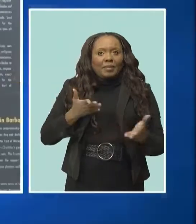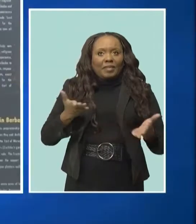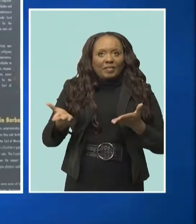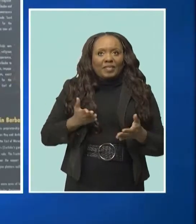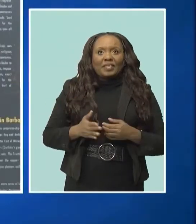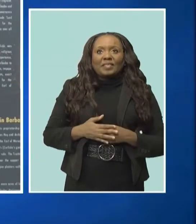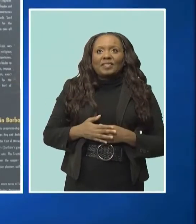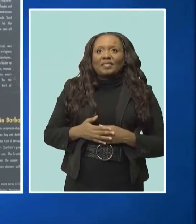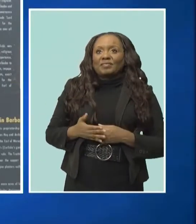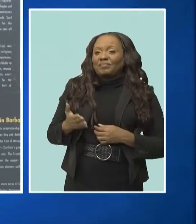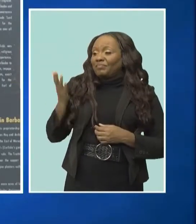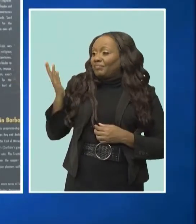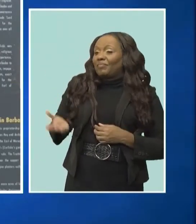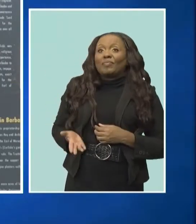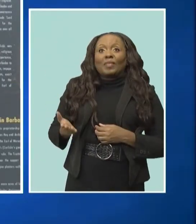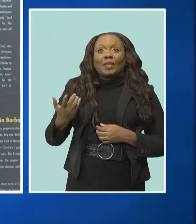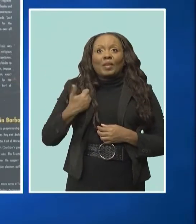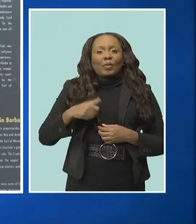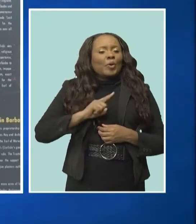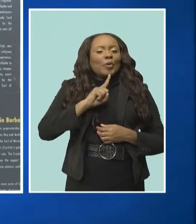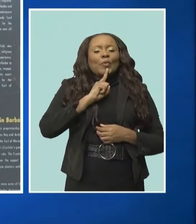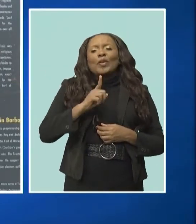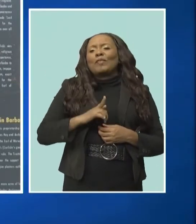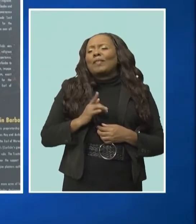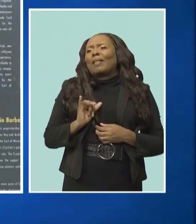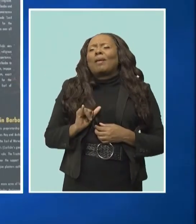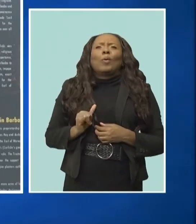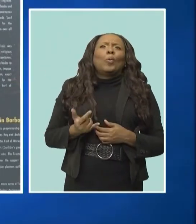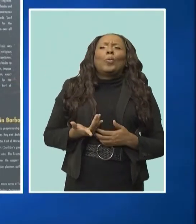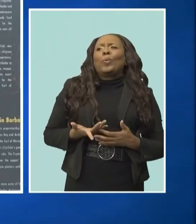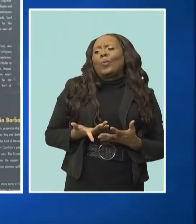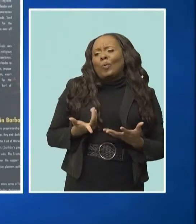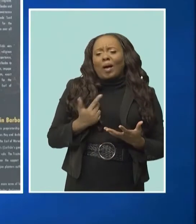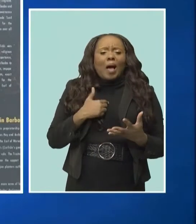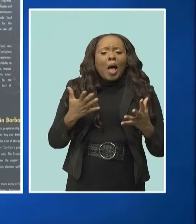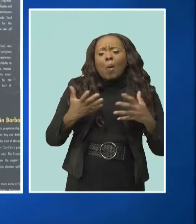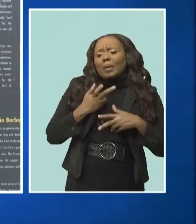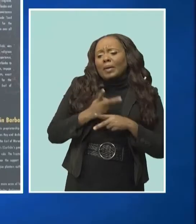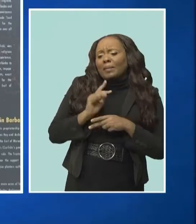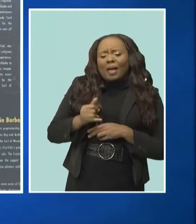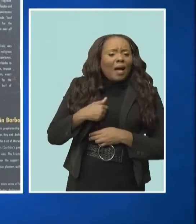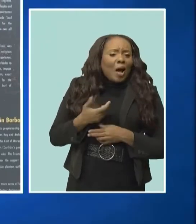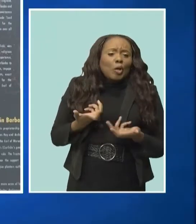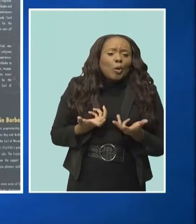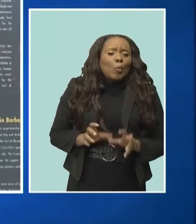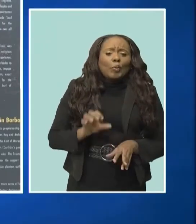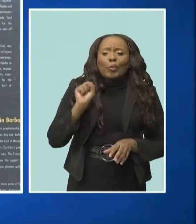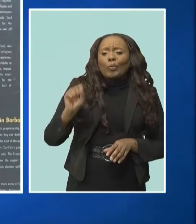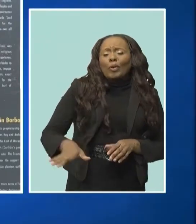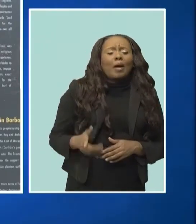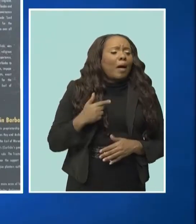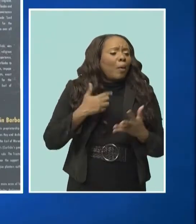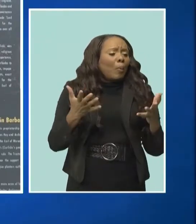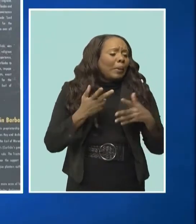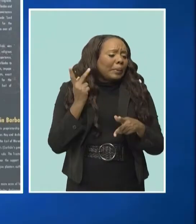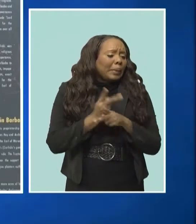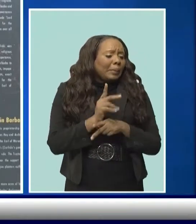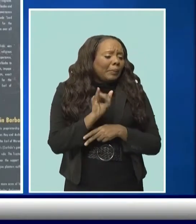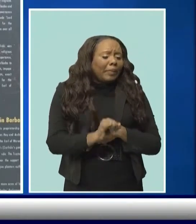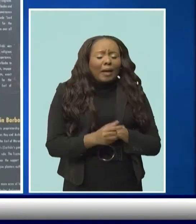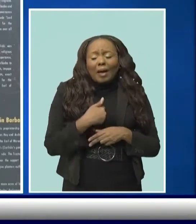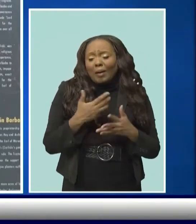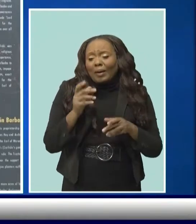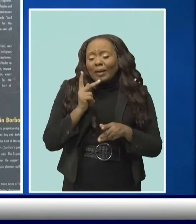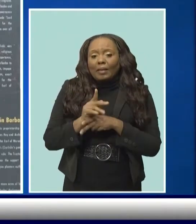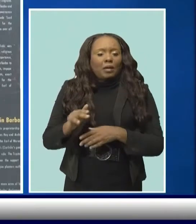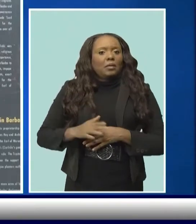very sentimental about stuff, and we tend to keep a lot of stuff that we probably don't need to keep. So there's a